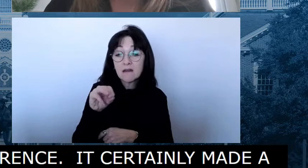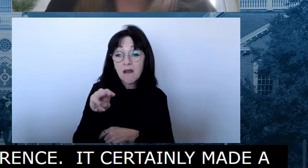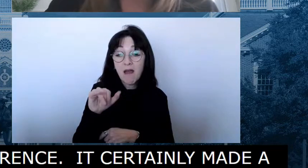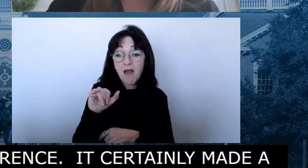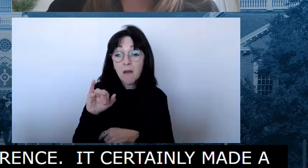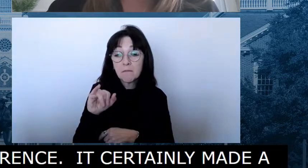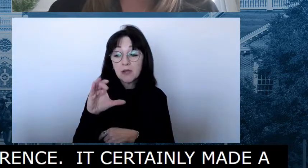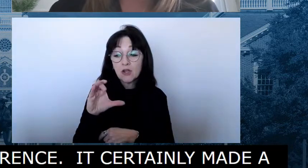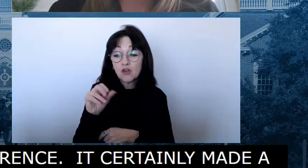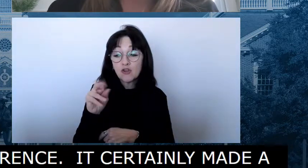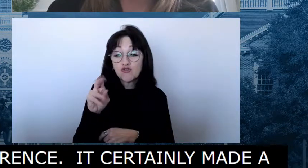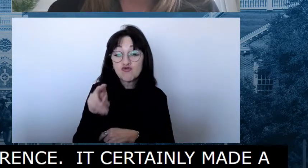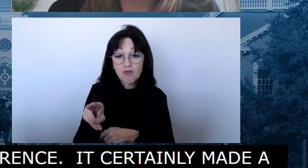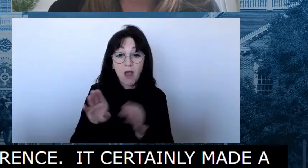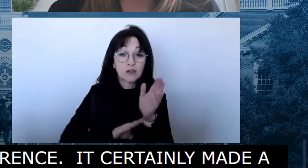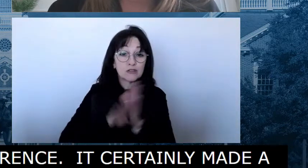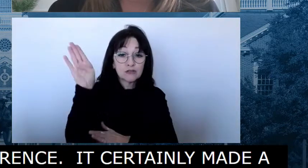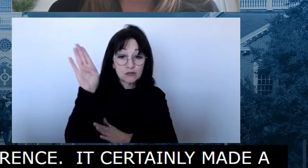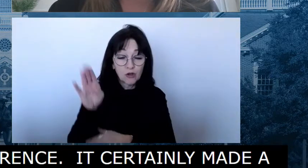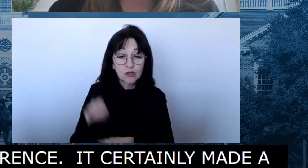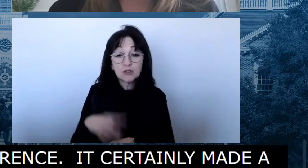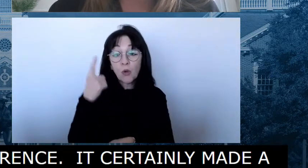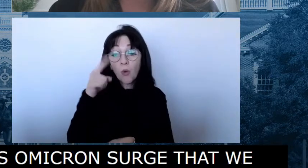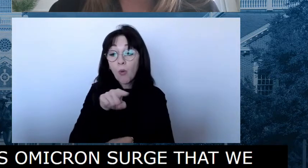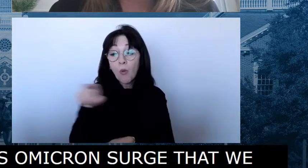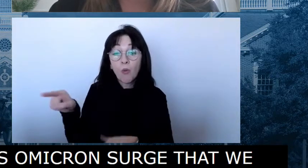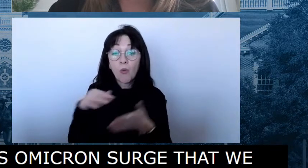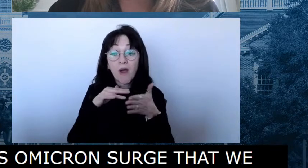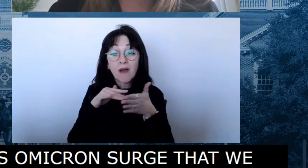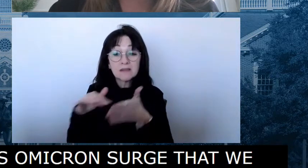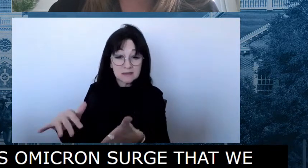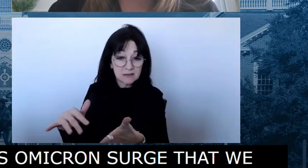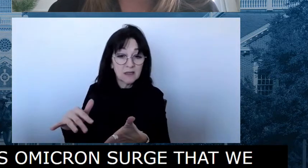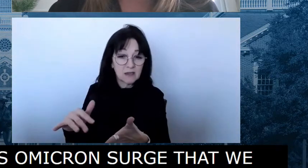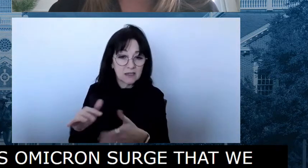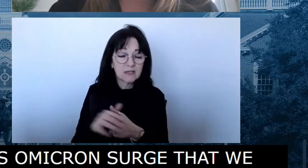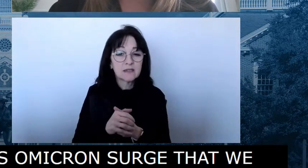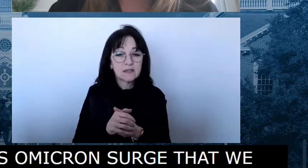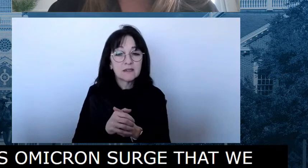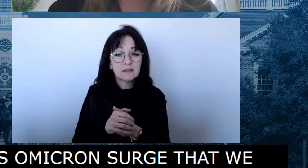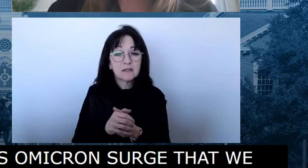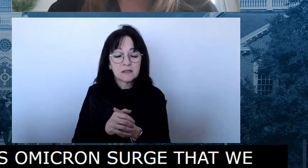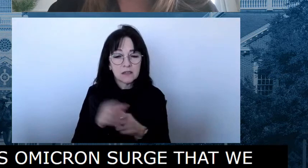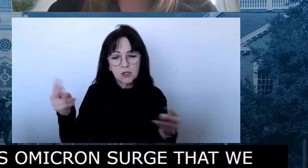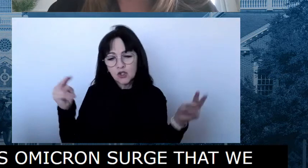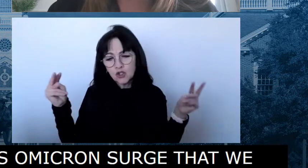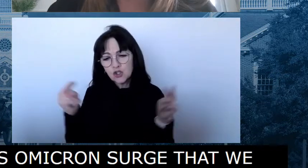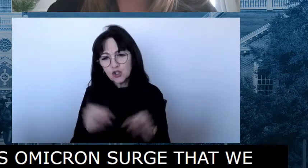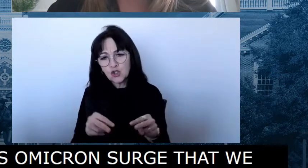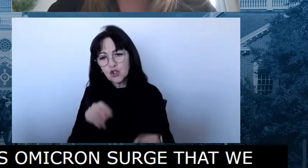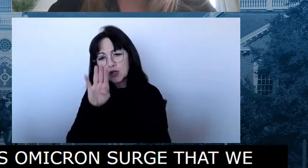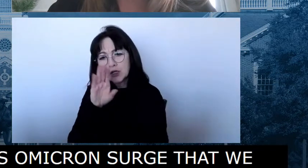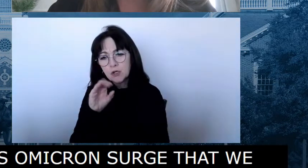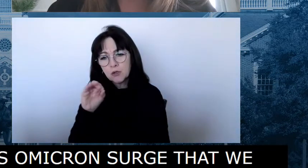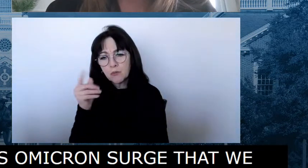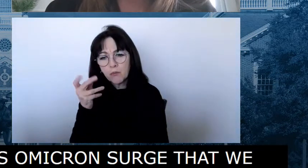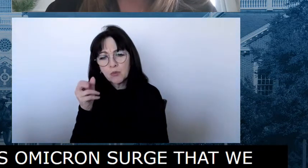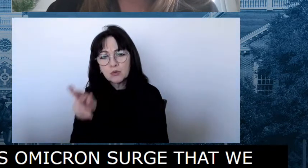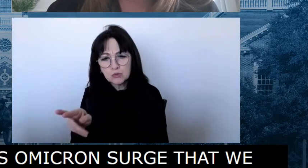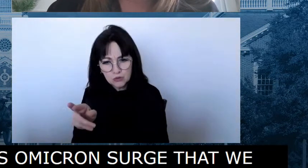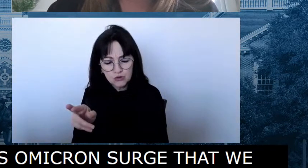So one study that took a look at the booster during the